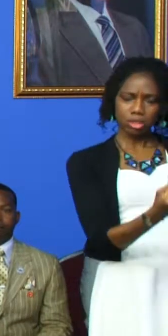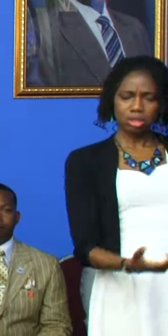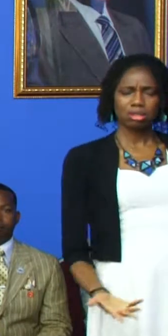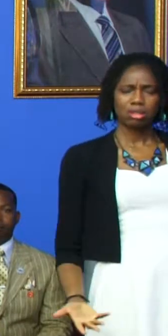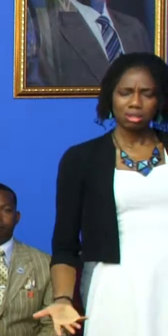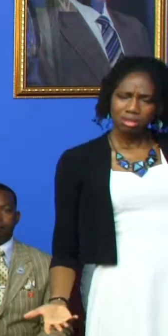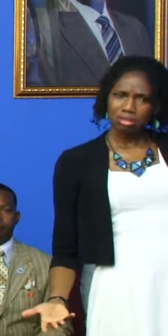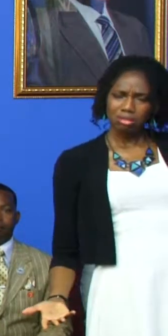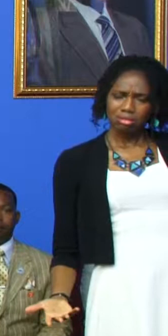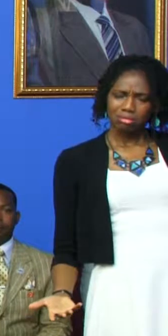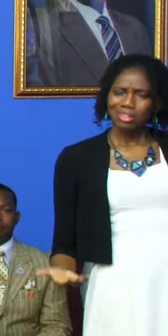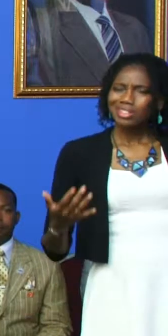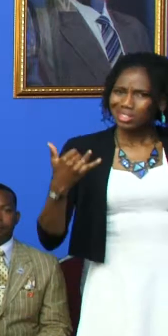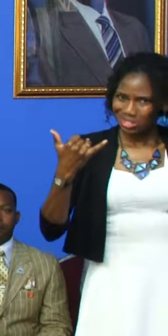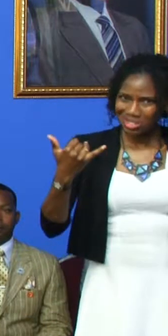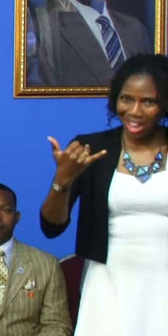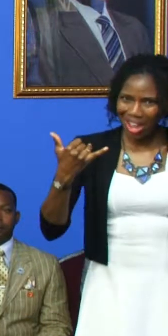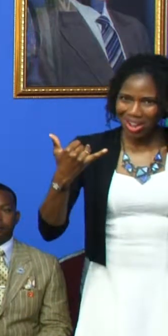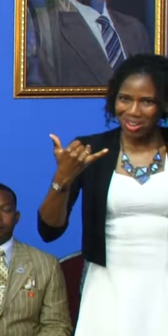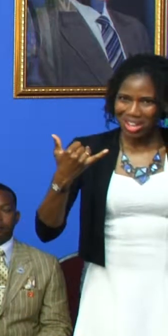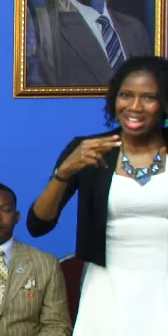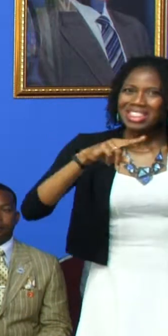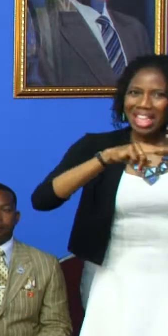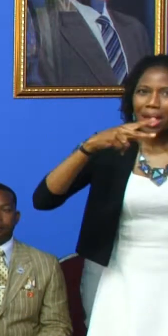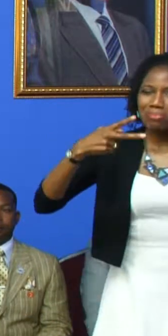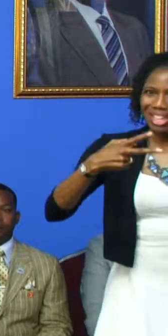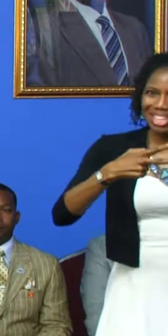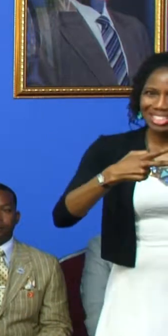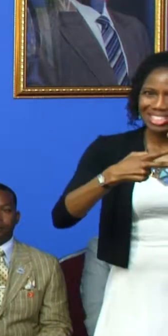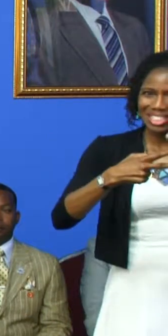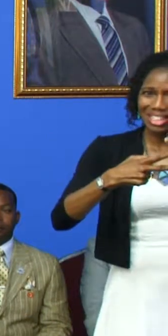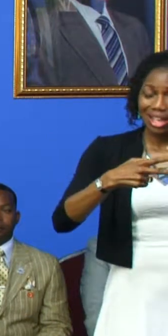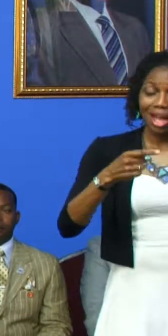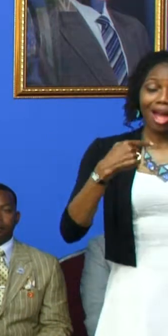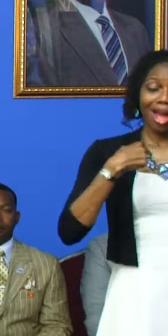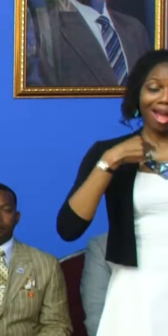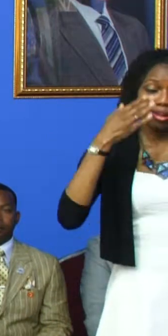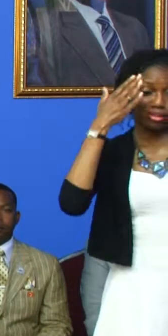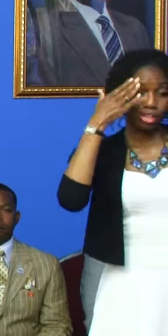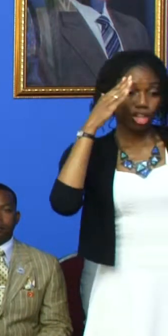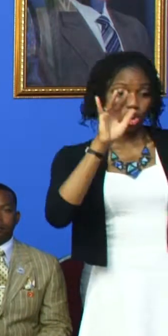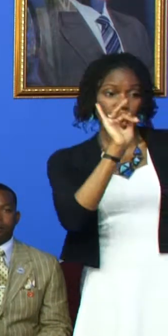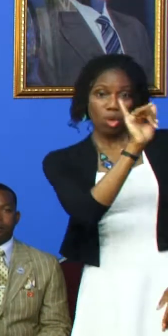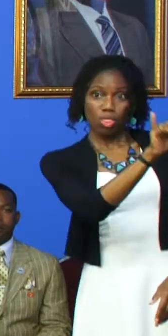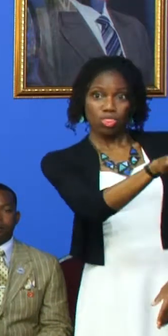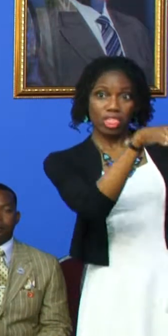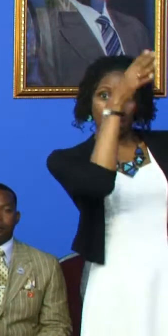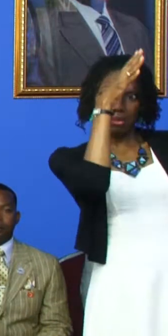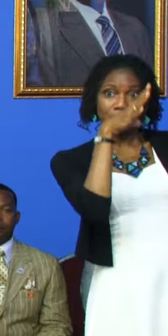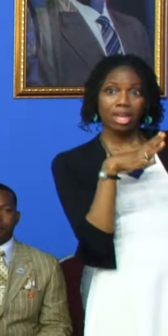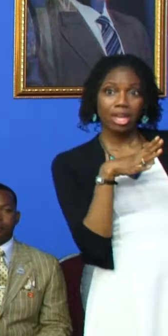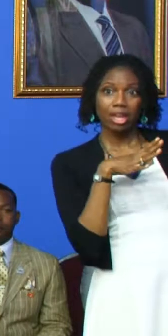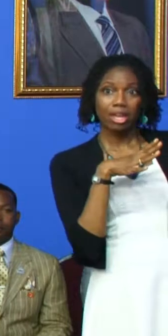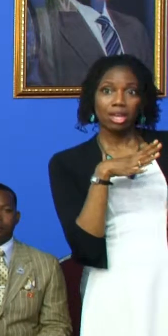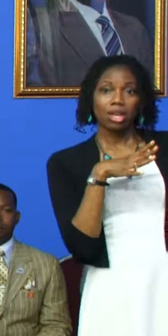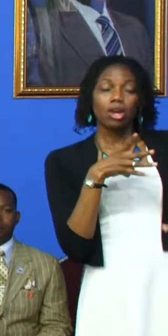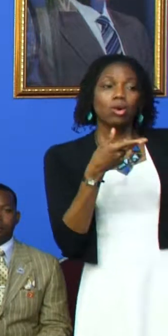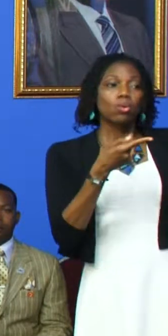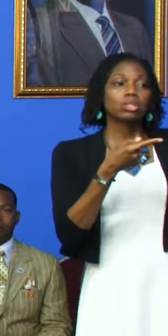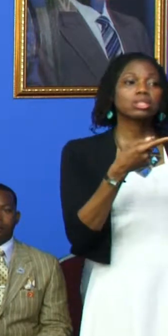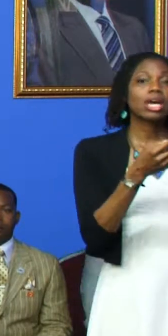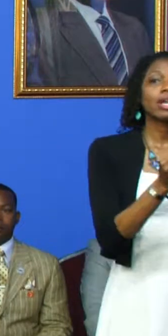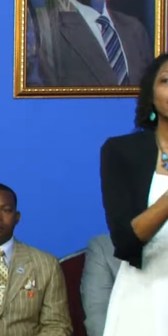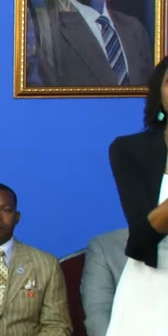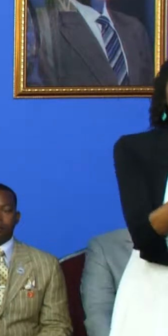Now, what he's saying now is, if I didn't know this man was going to handle my